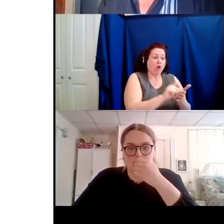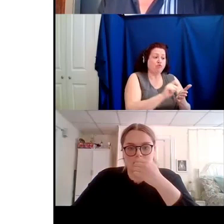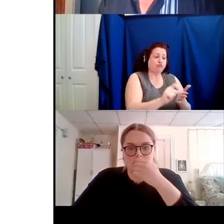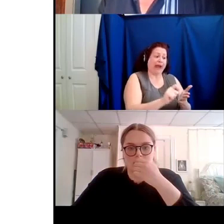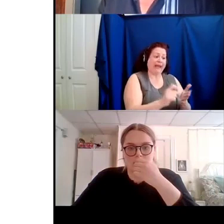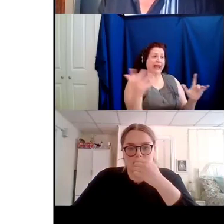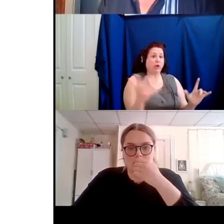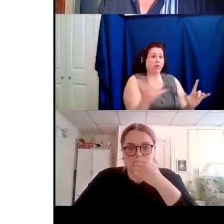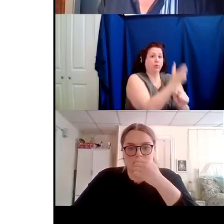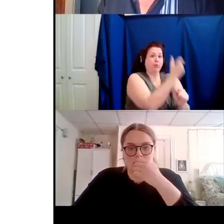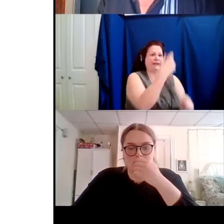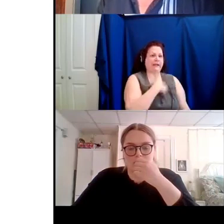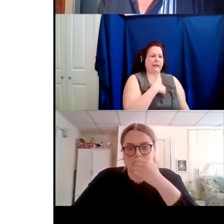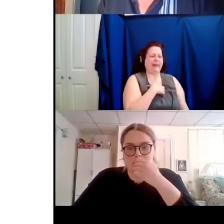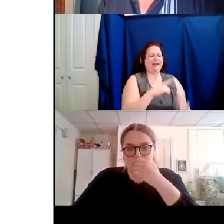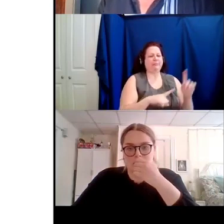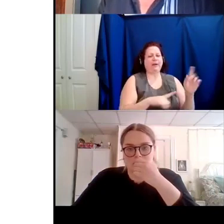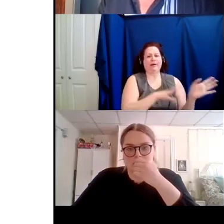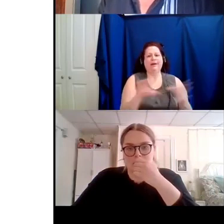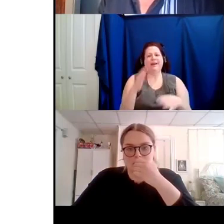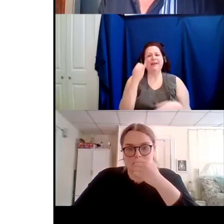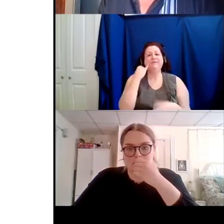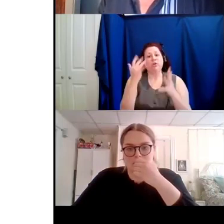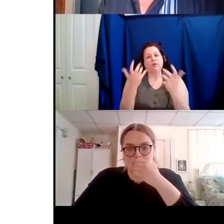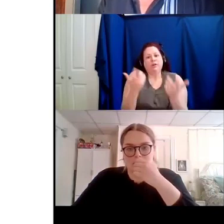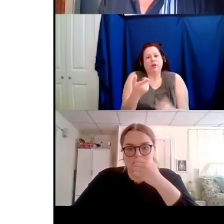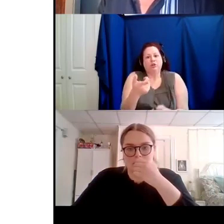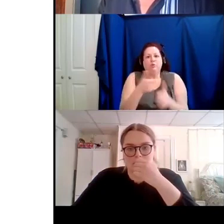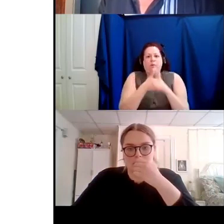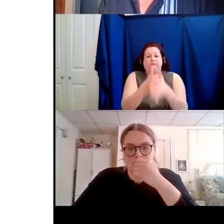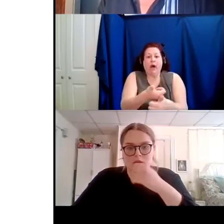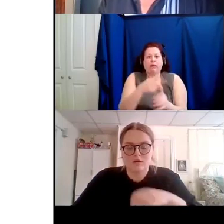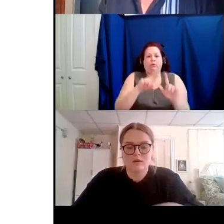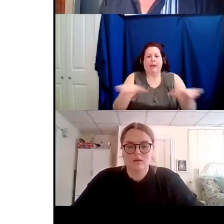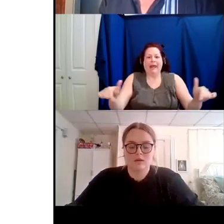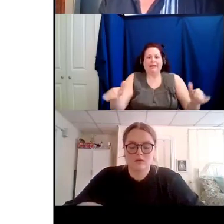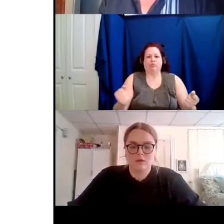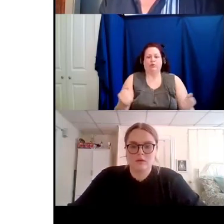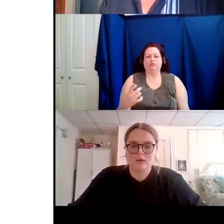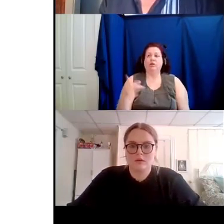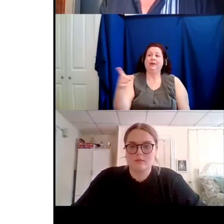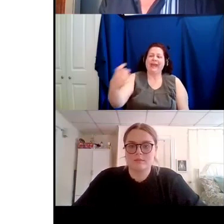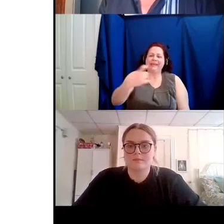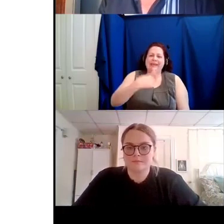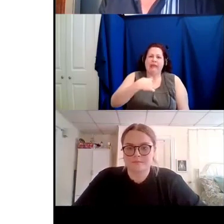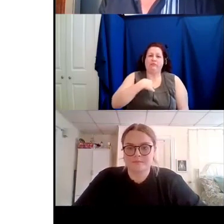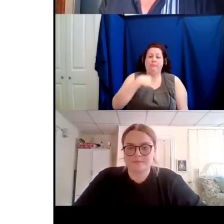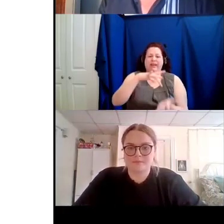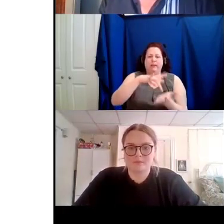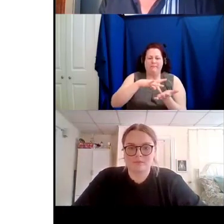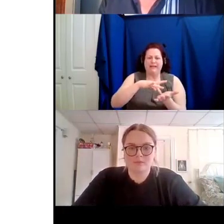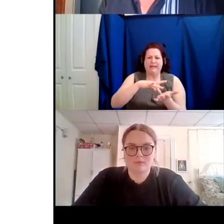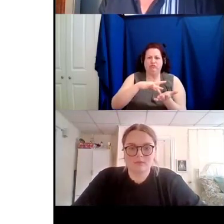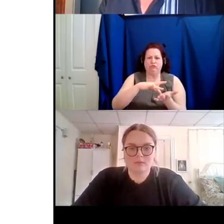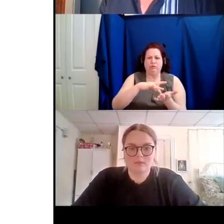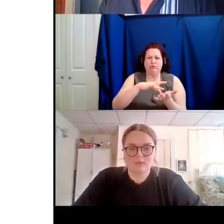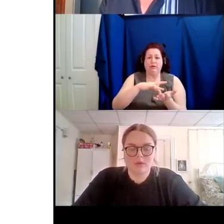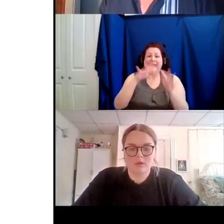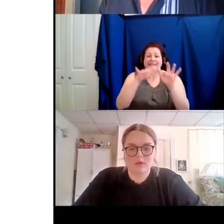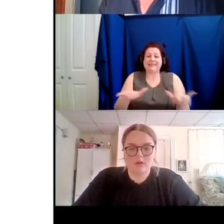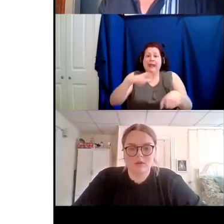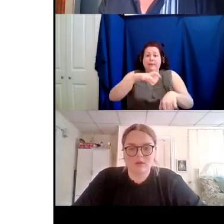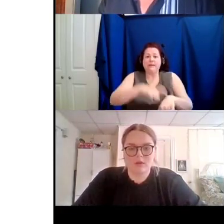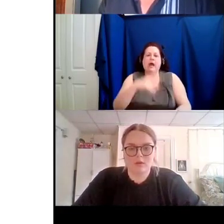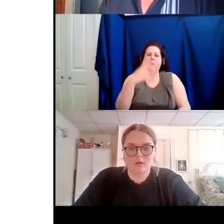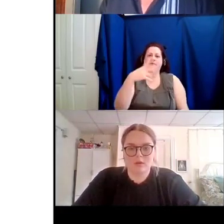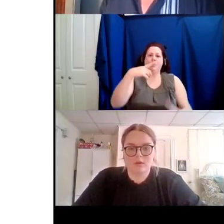complaint, you draw right from the language of the regulation that, you know, I was given medication while I was in 4-point restraints, and